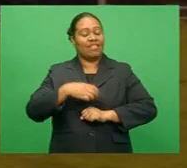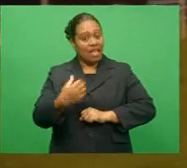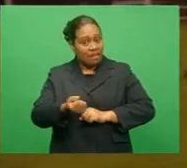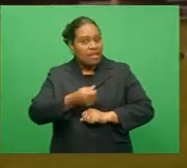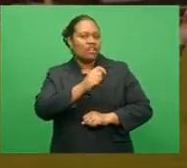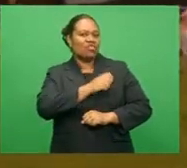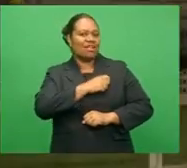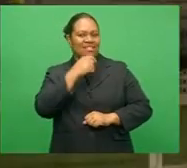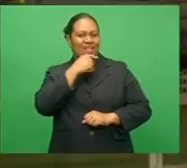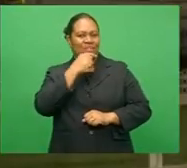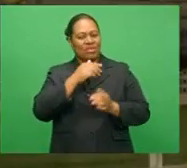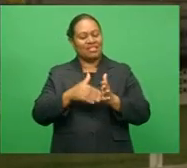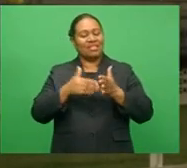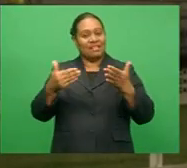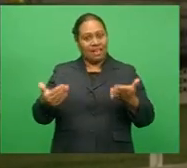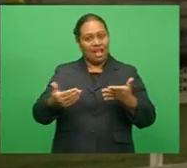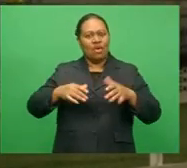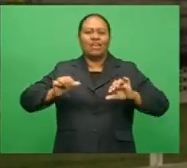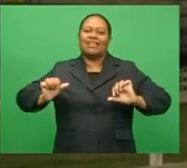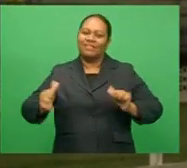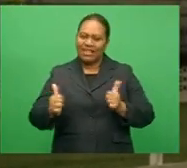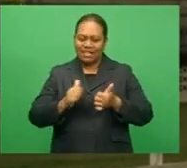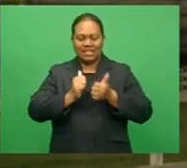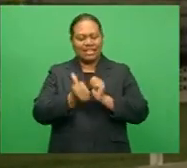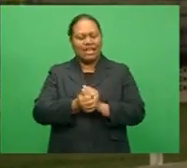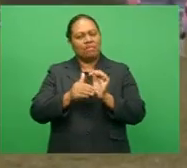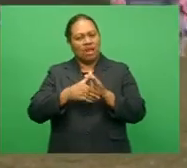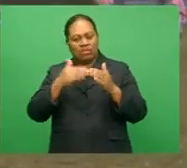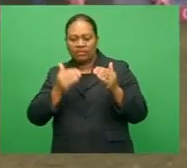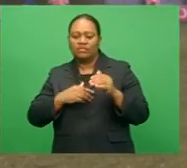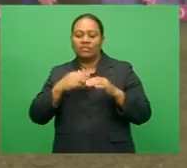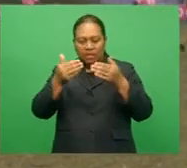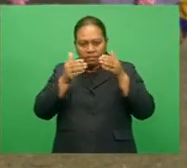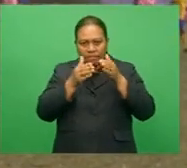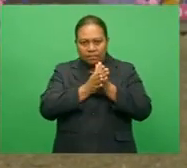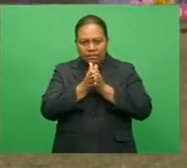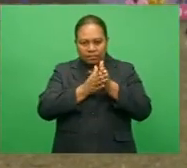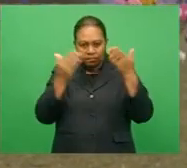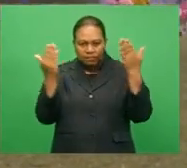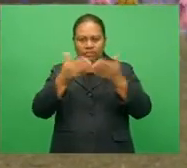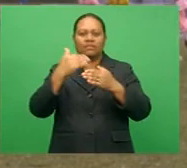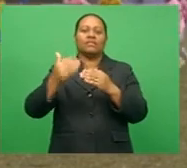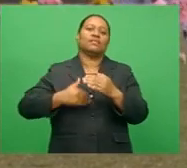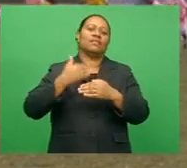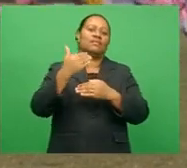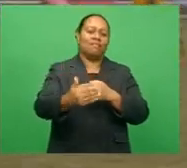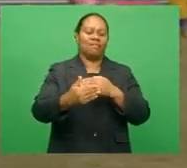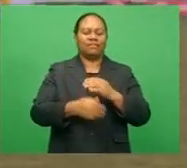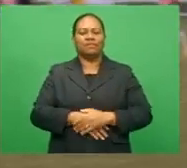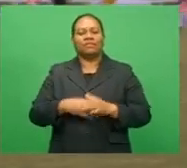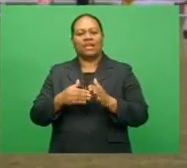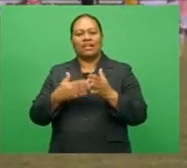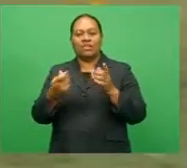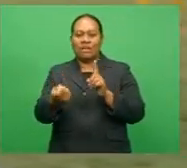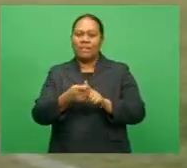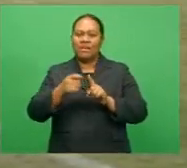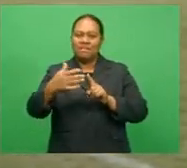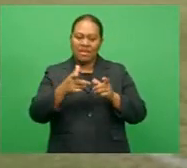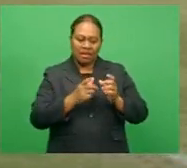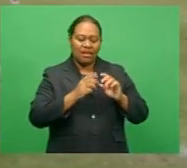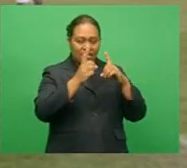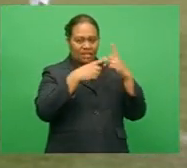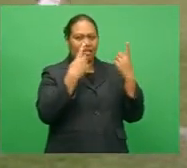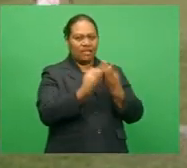journey is over and now we look forward to the next level and the next season. The Stallions were also unbeaten in the Premier Division, but